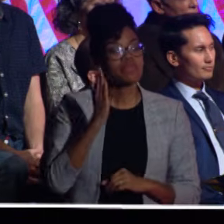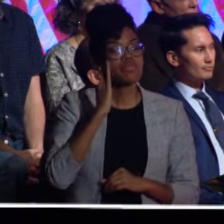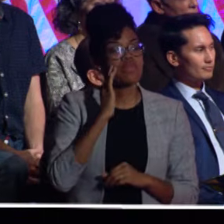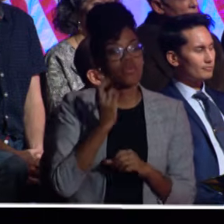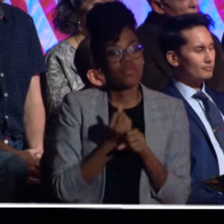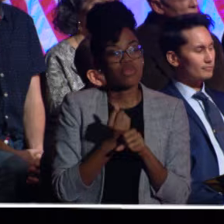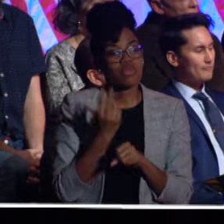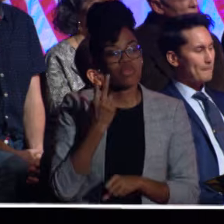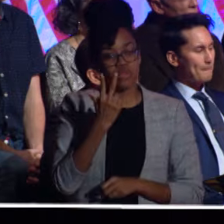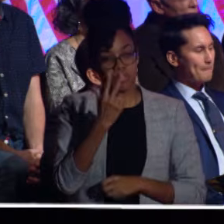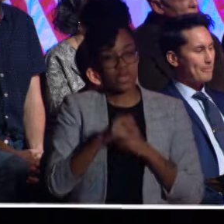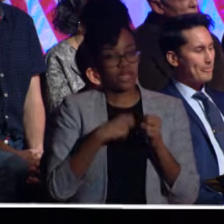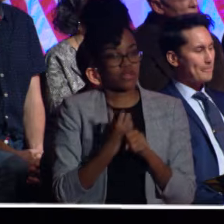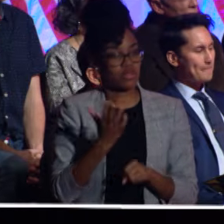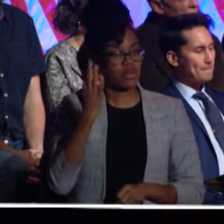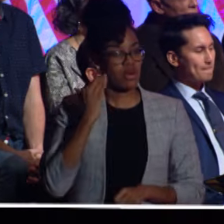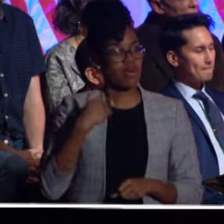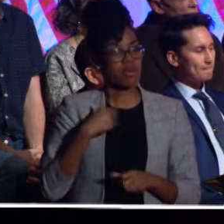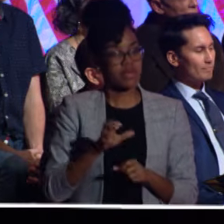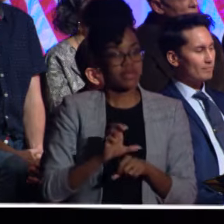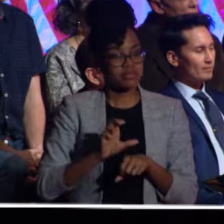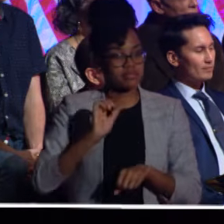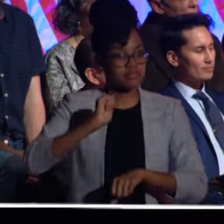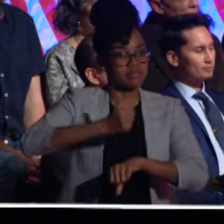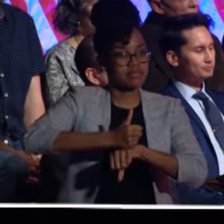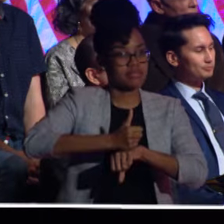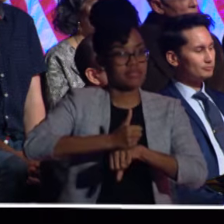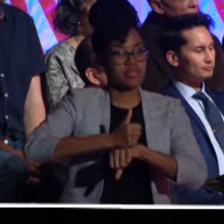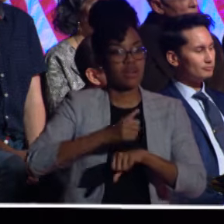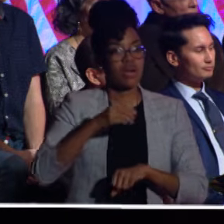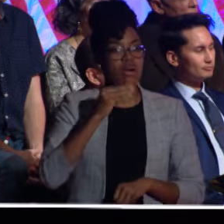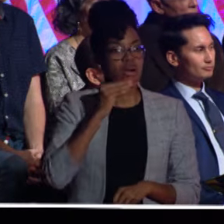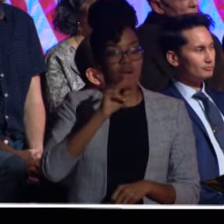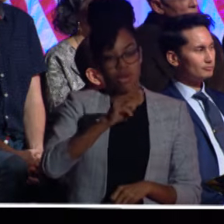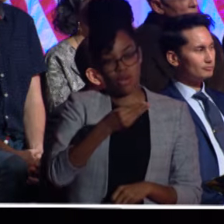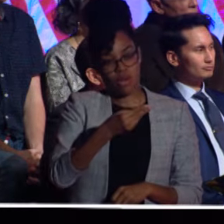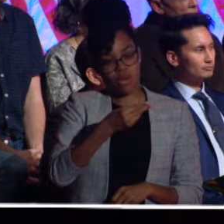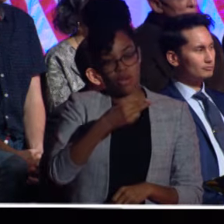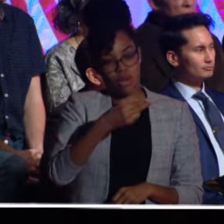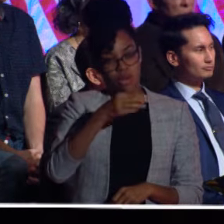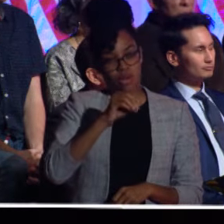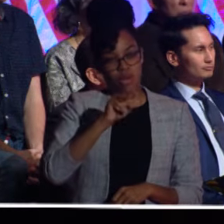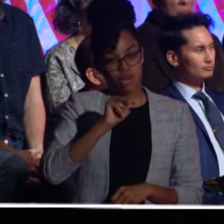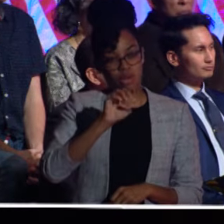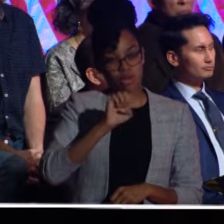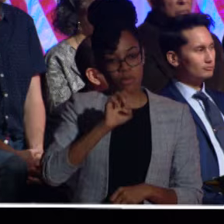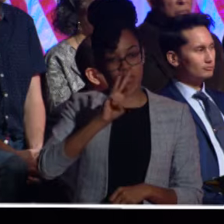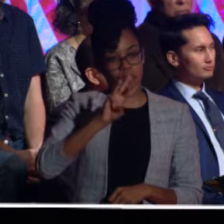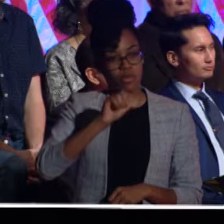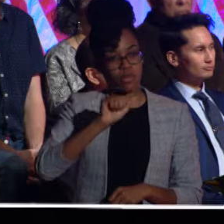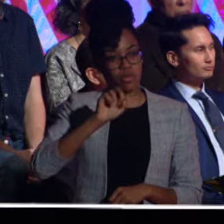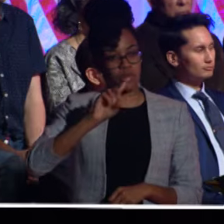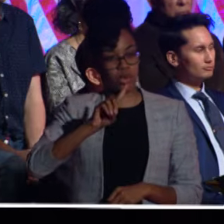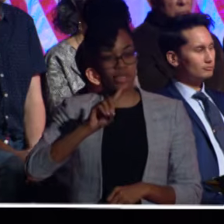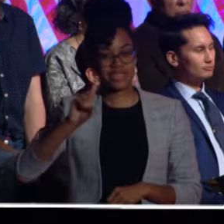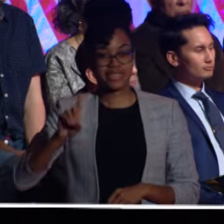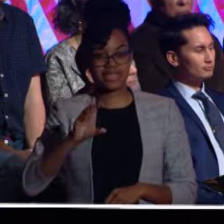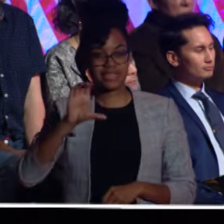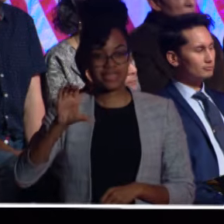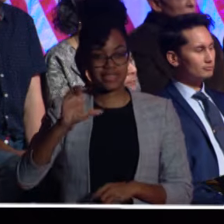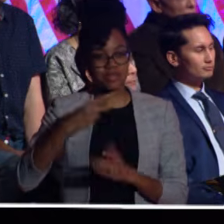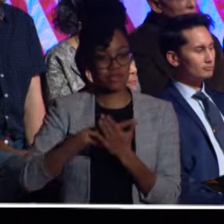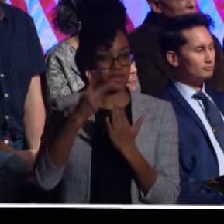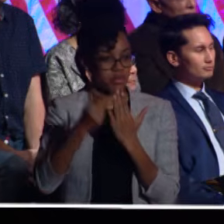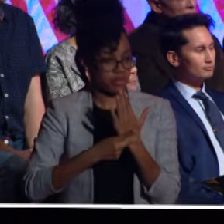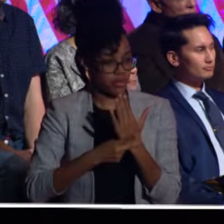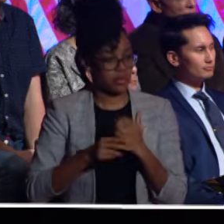implemented Homeward DC, our plan to make homelessness in the district rare, brief, and non-recurring. While there is more work to do,